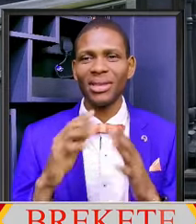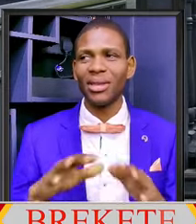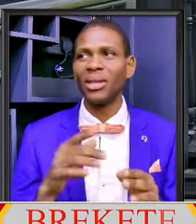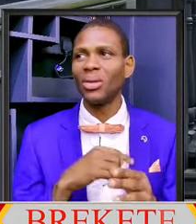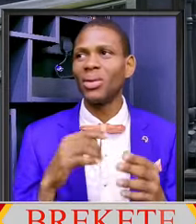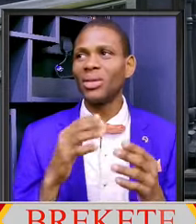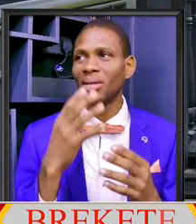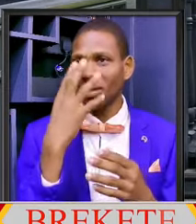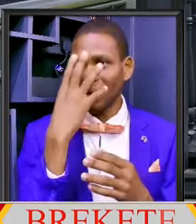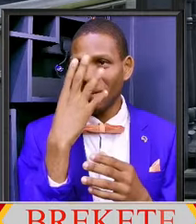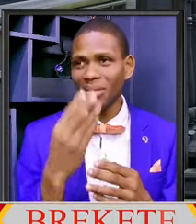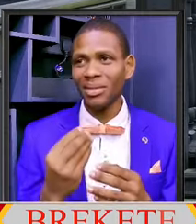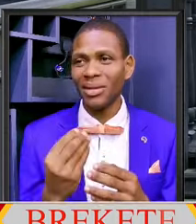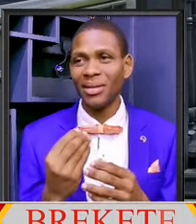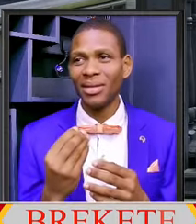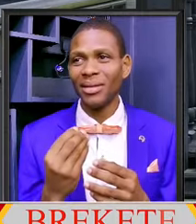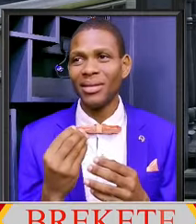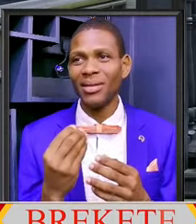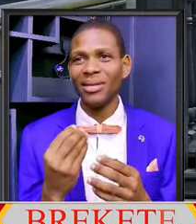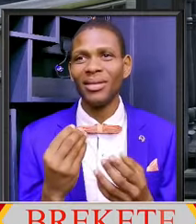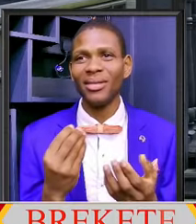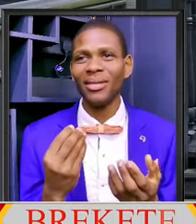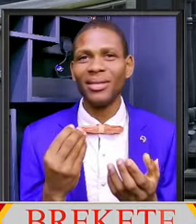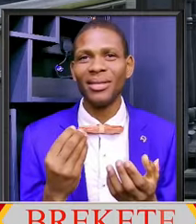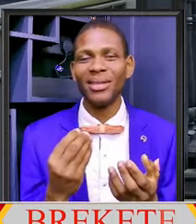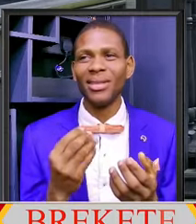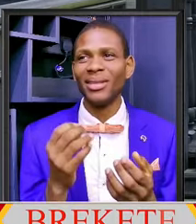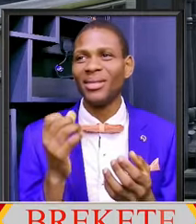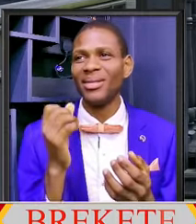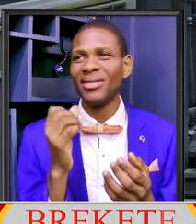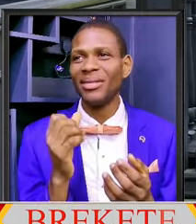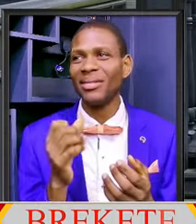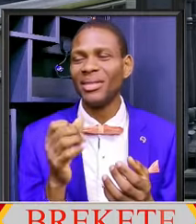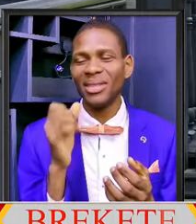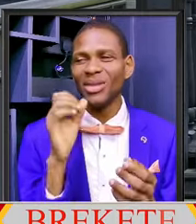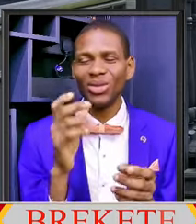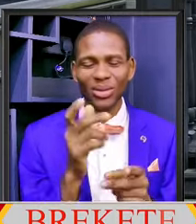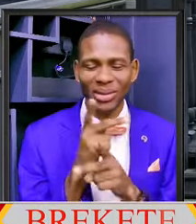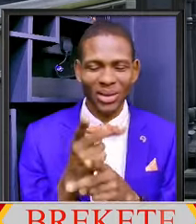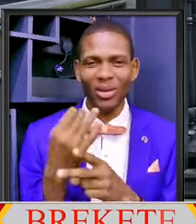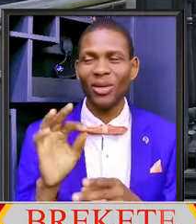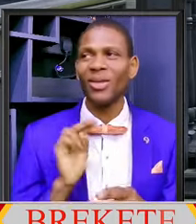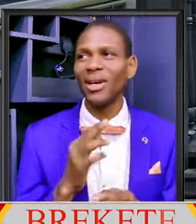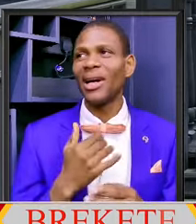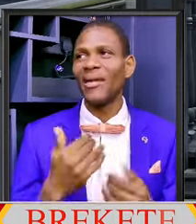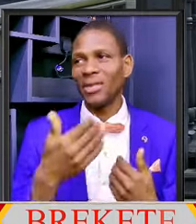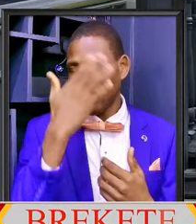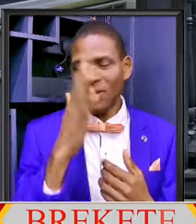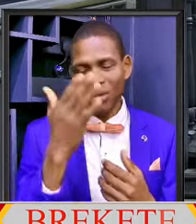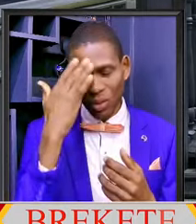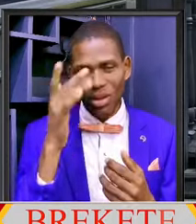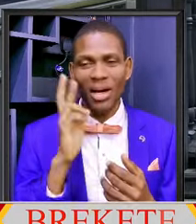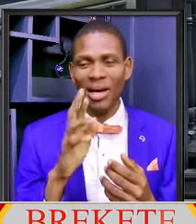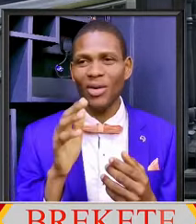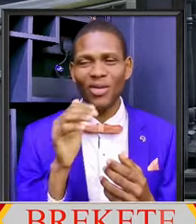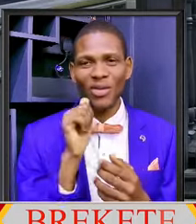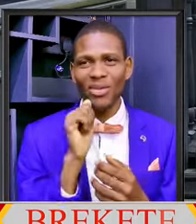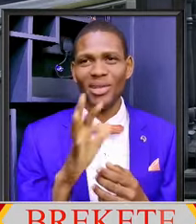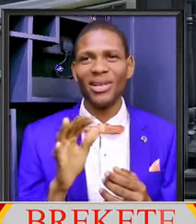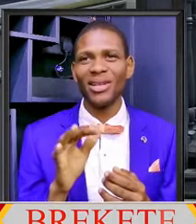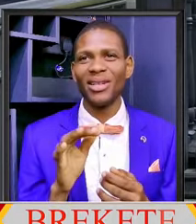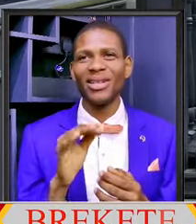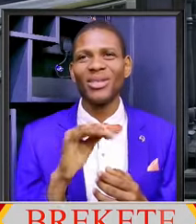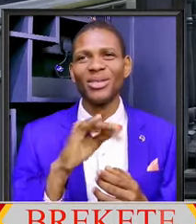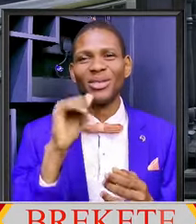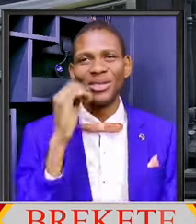under a tree. She give us food. She give us pots. She takes good care of us. I've never known her before. I pray that God will reward